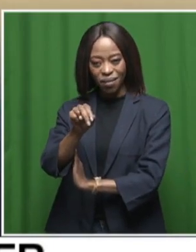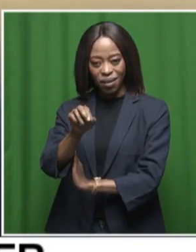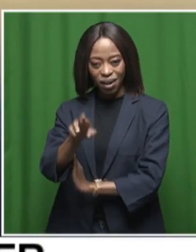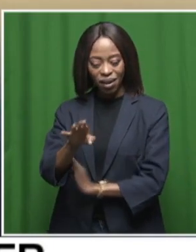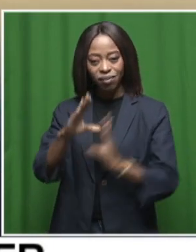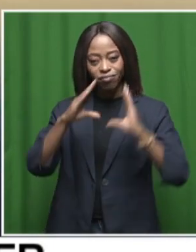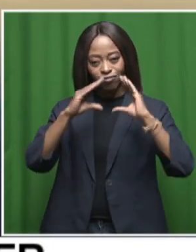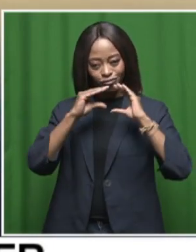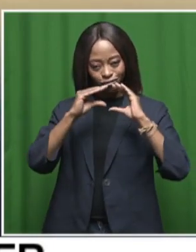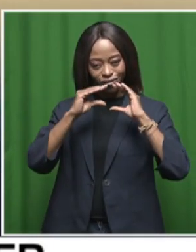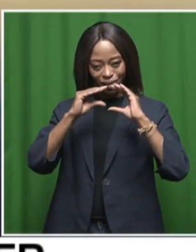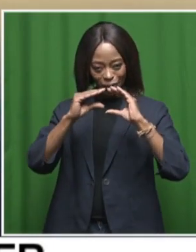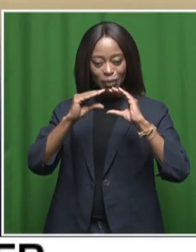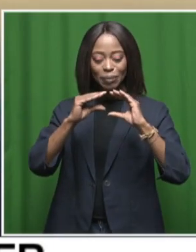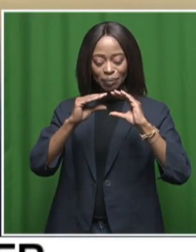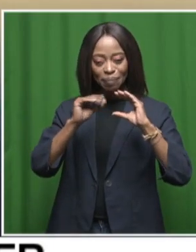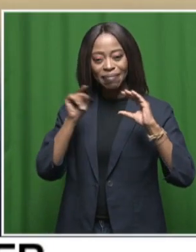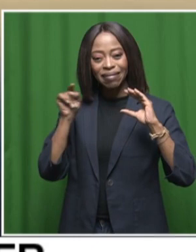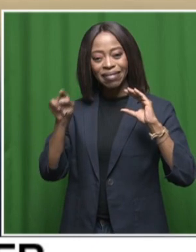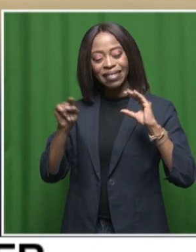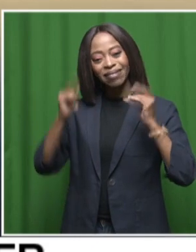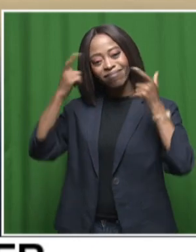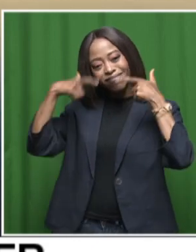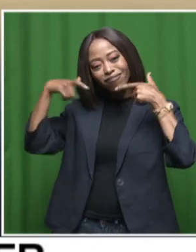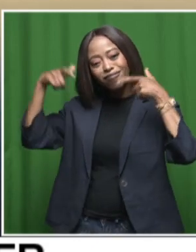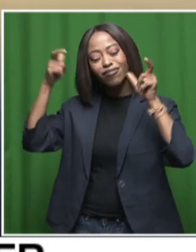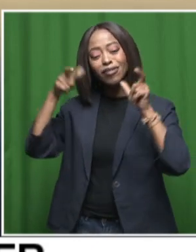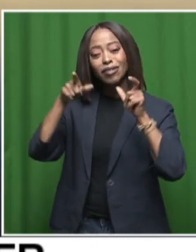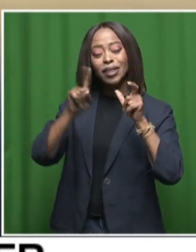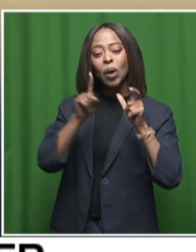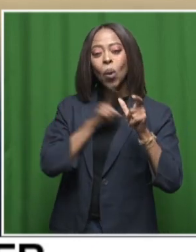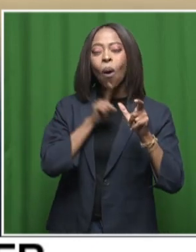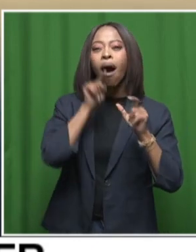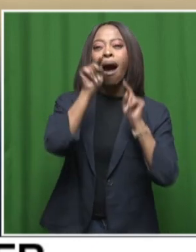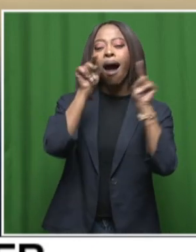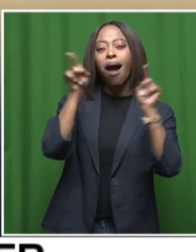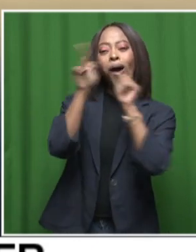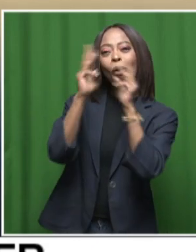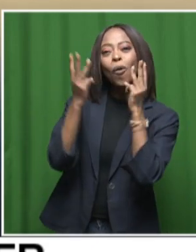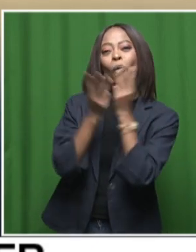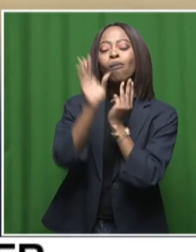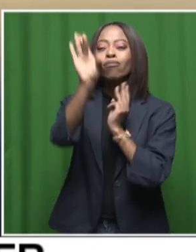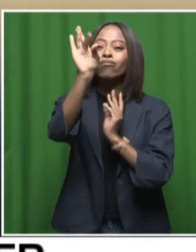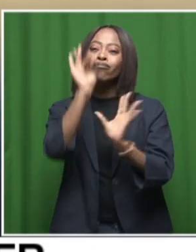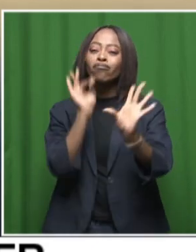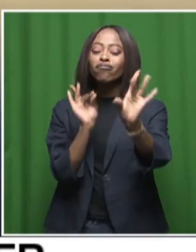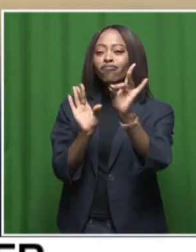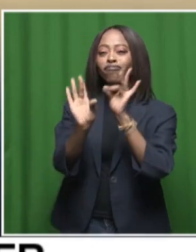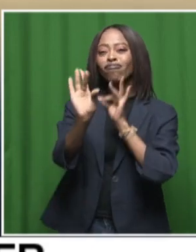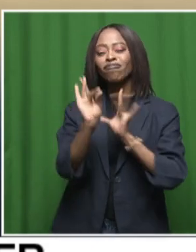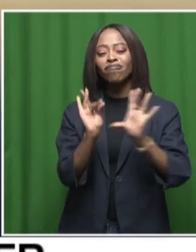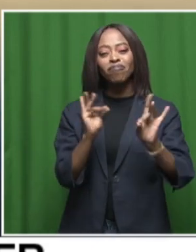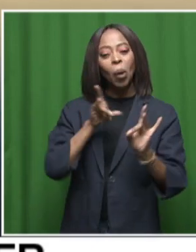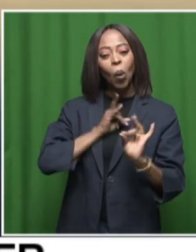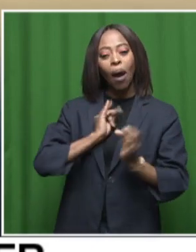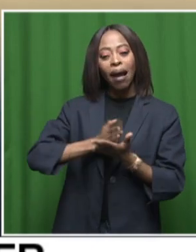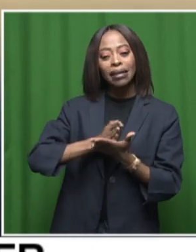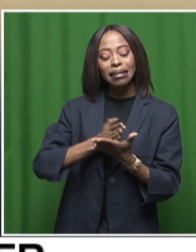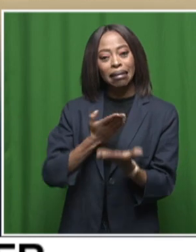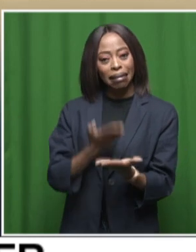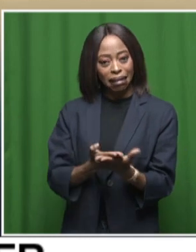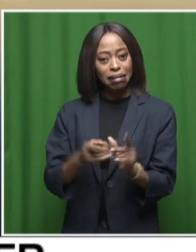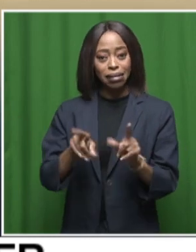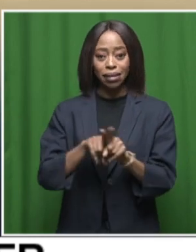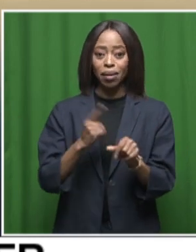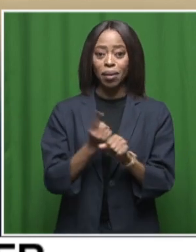Upper Union, rather. Chef Amori's dishes are globally inspired, flavorful, designed for sharing and discovering with